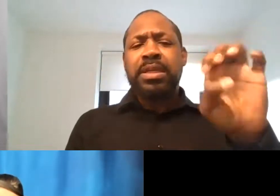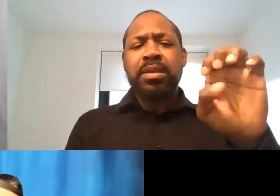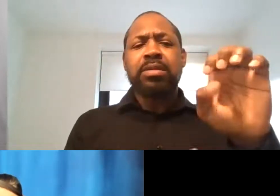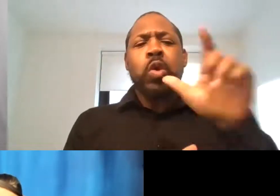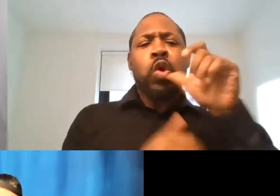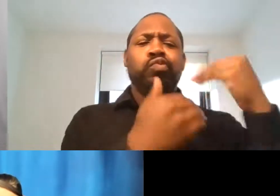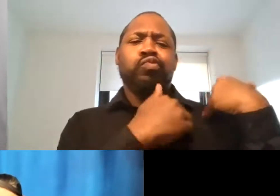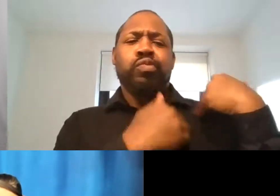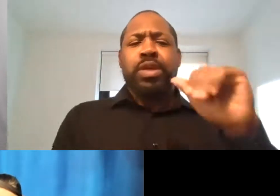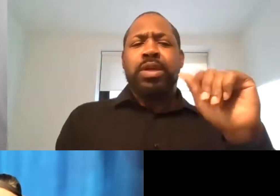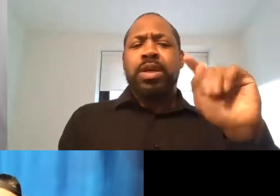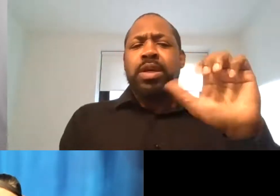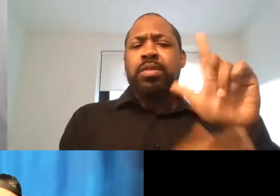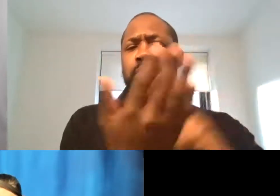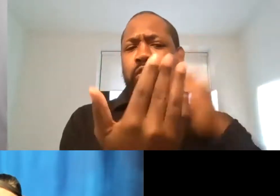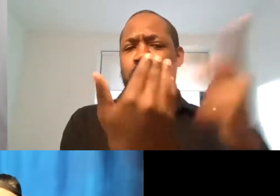if